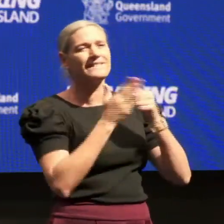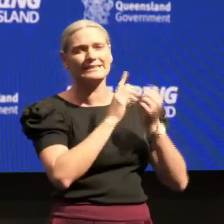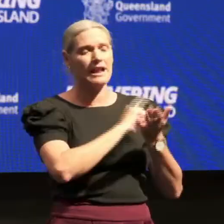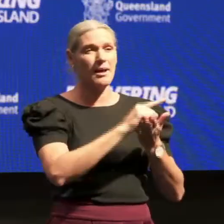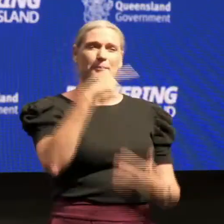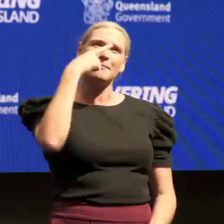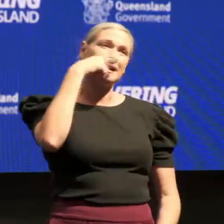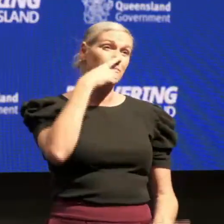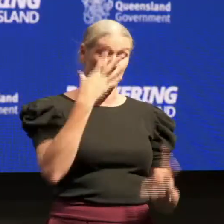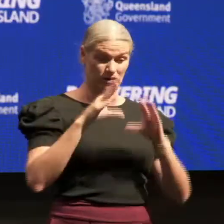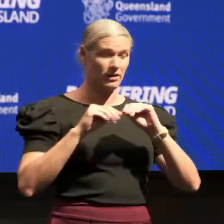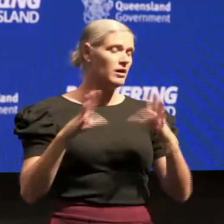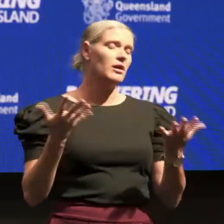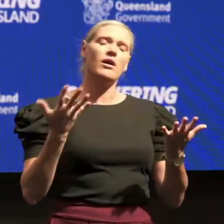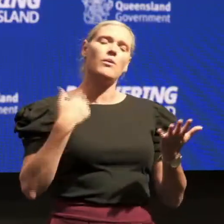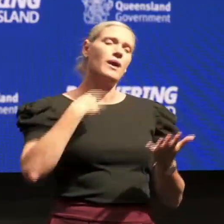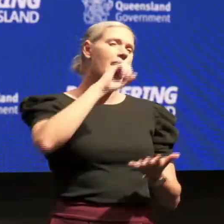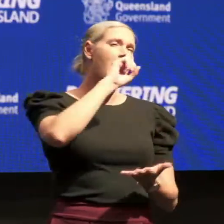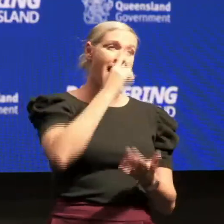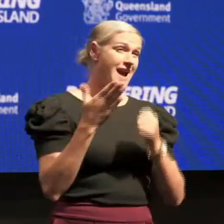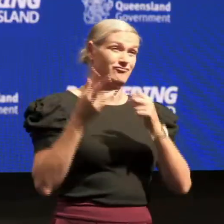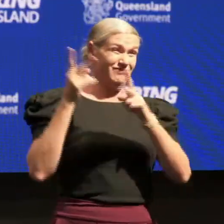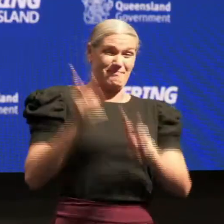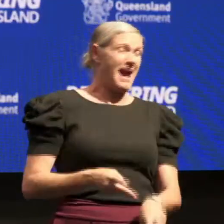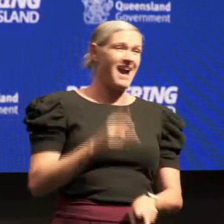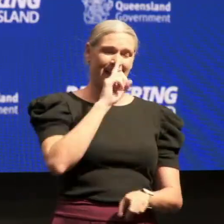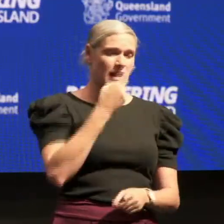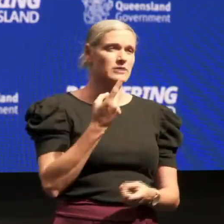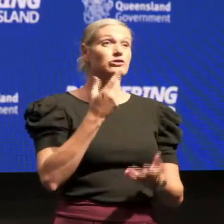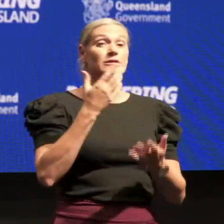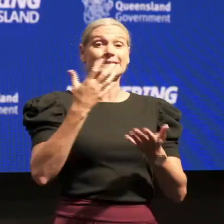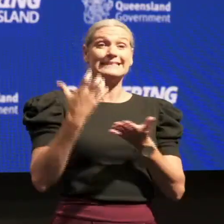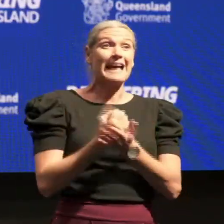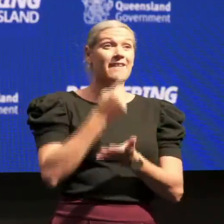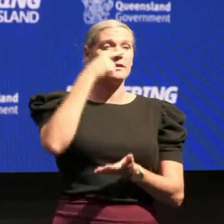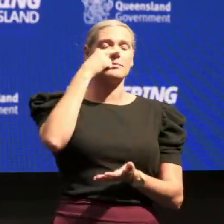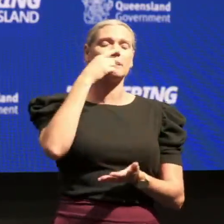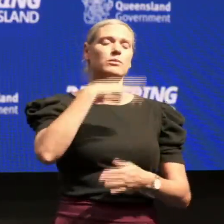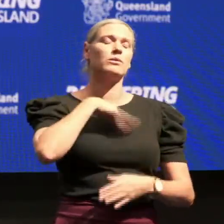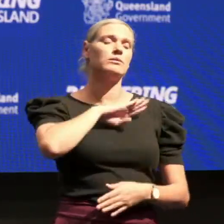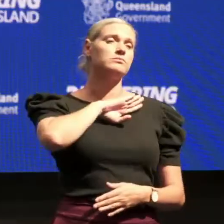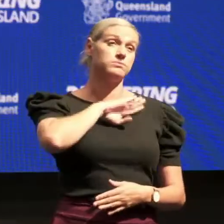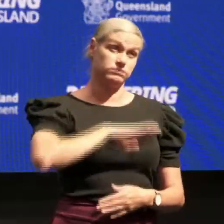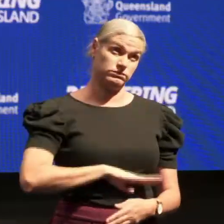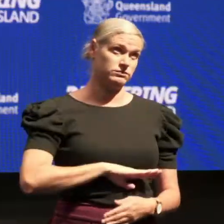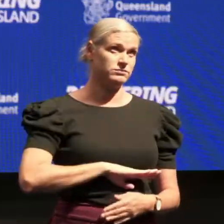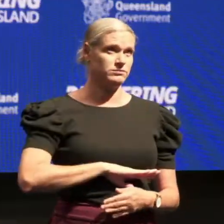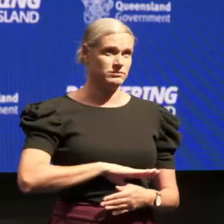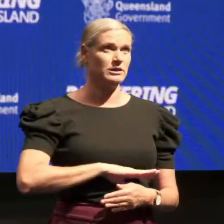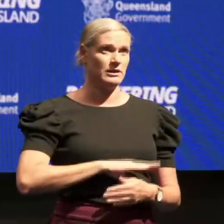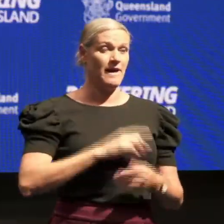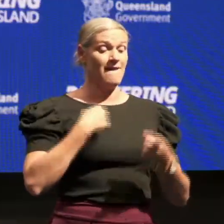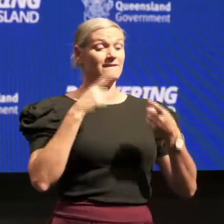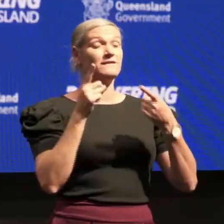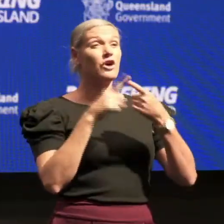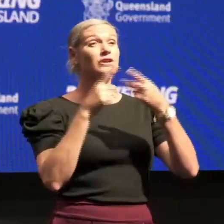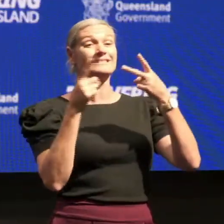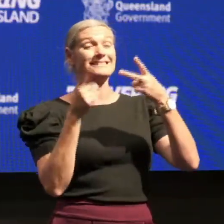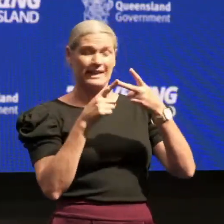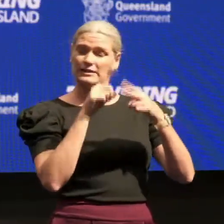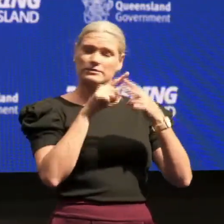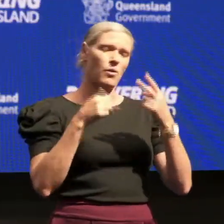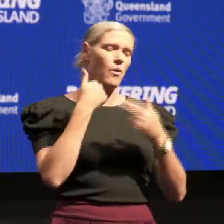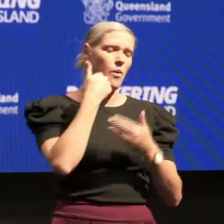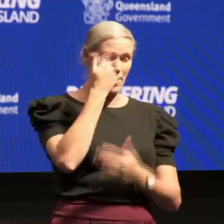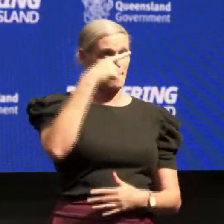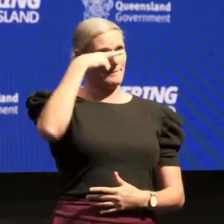to know that people are safe and well means so much to us, and that is our first, second and third priority in an event, I can